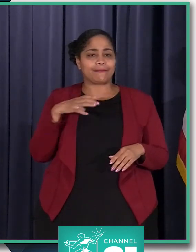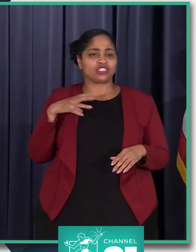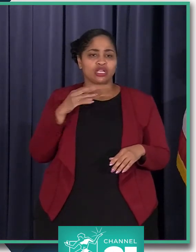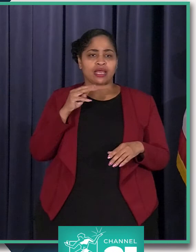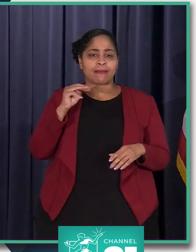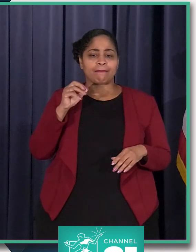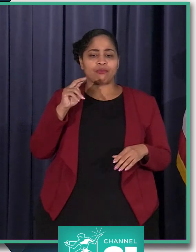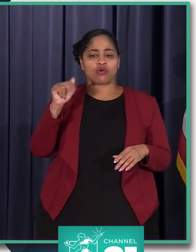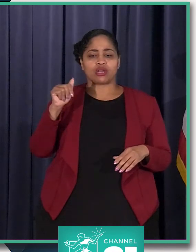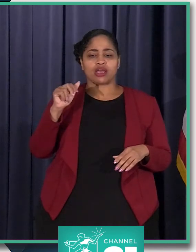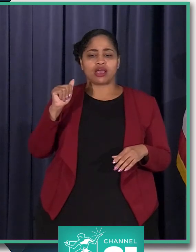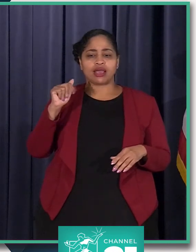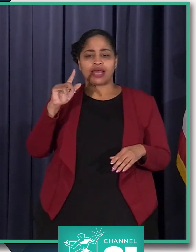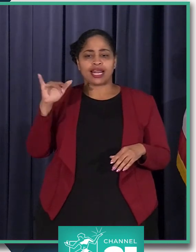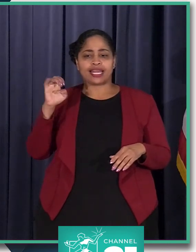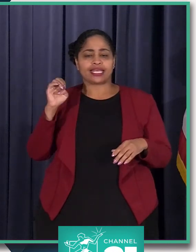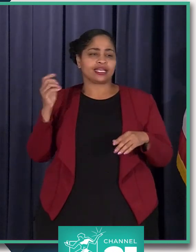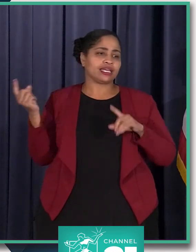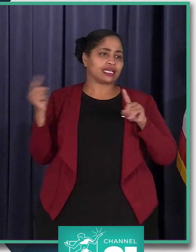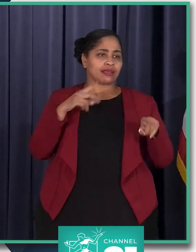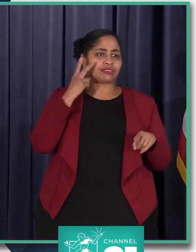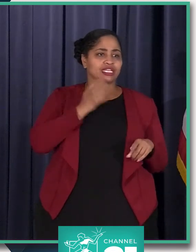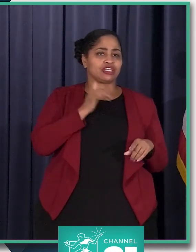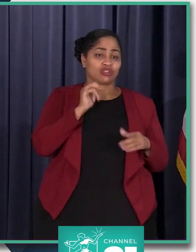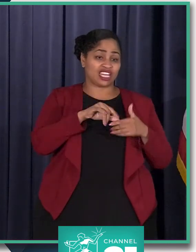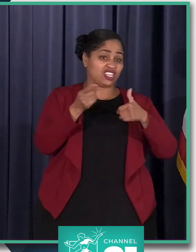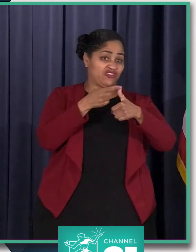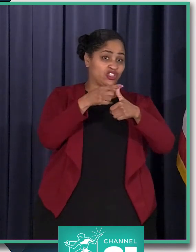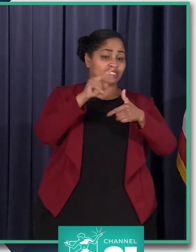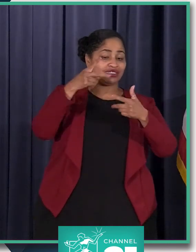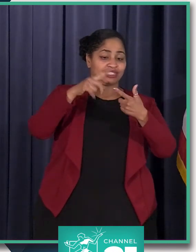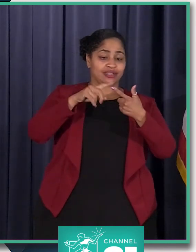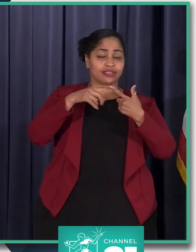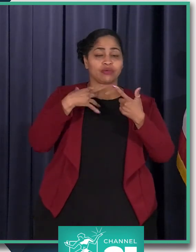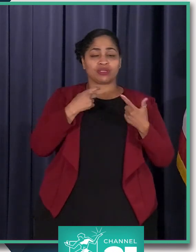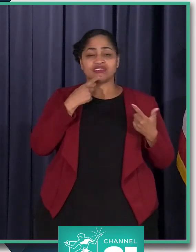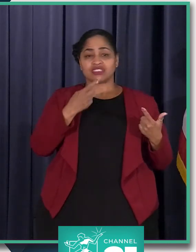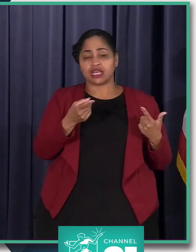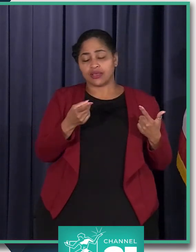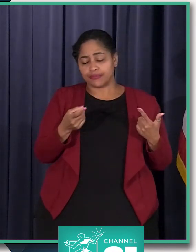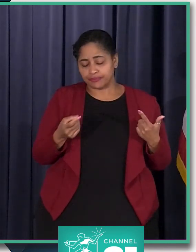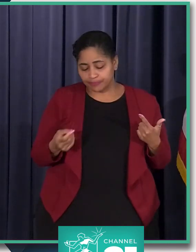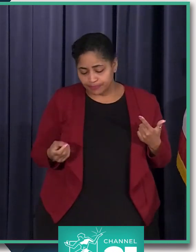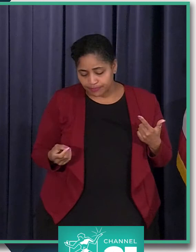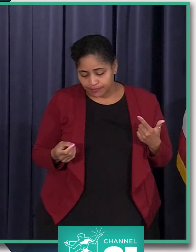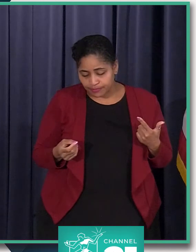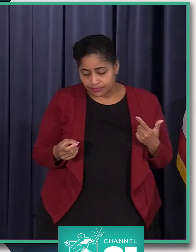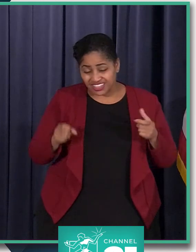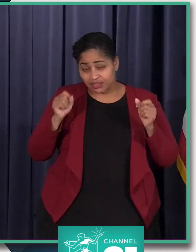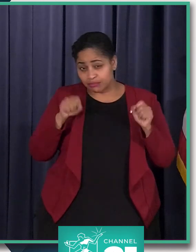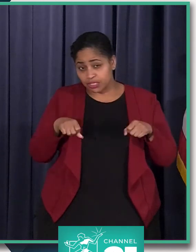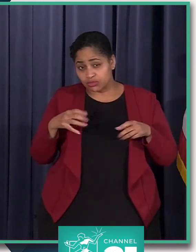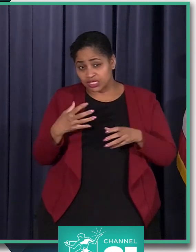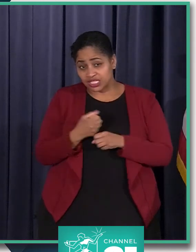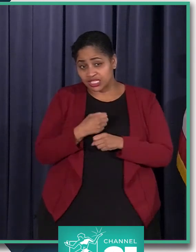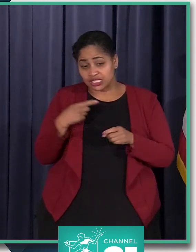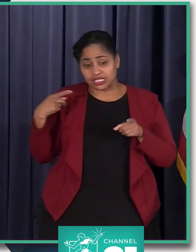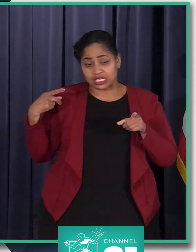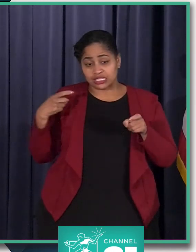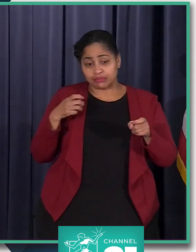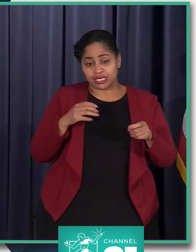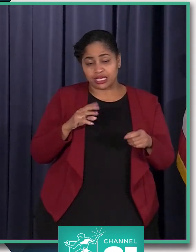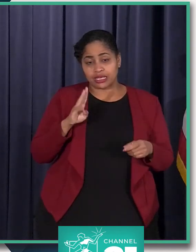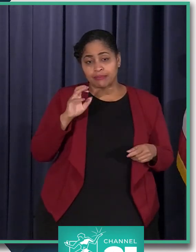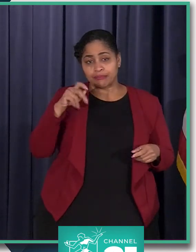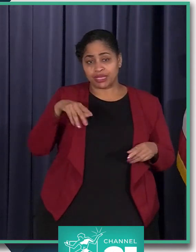Mona Ali, she came out and saw us too. So that'll be the first thing. The second thing I want to say is it possible we could get some speed bumps over